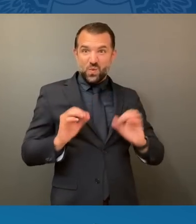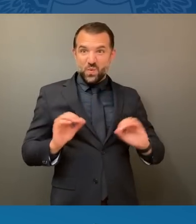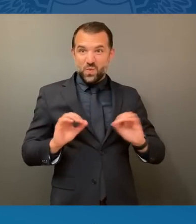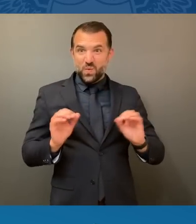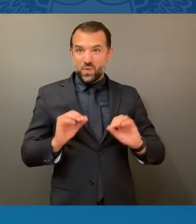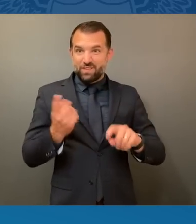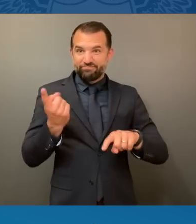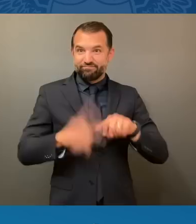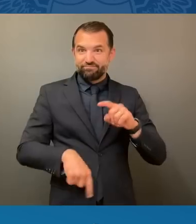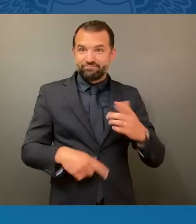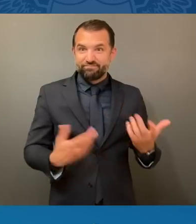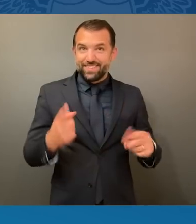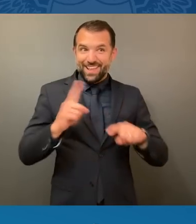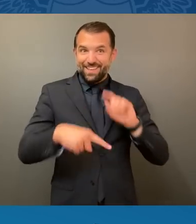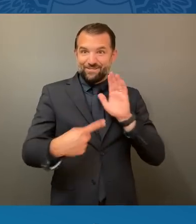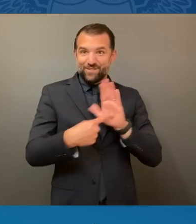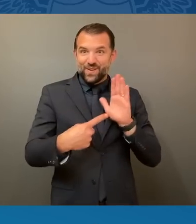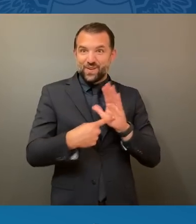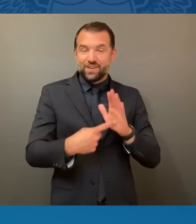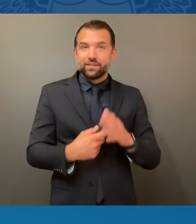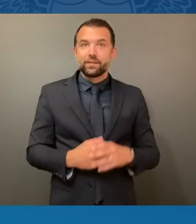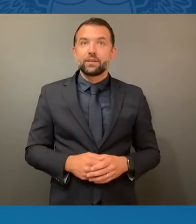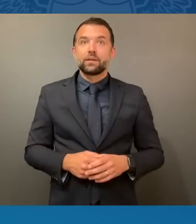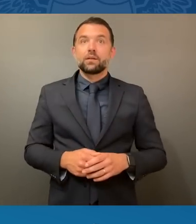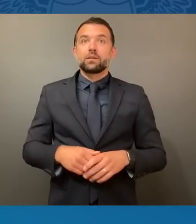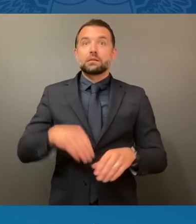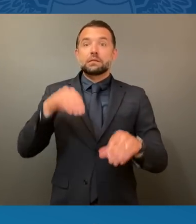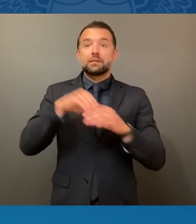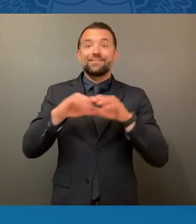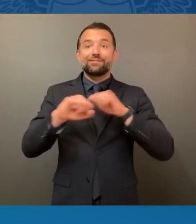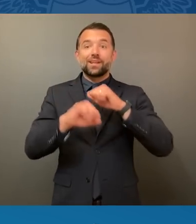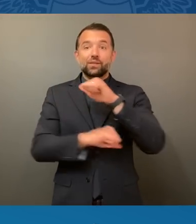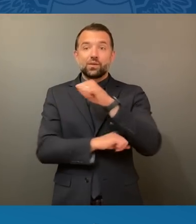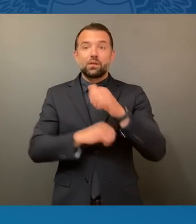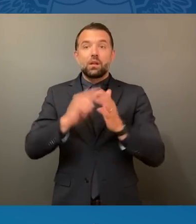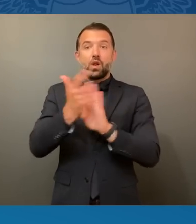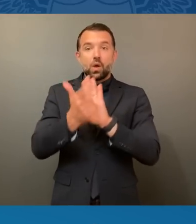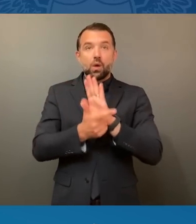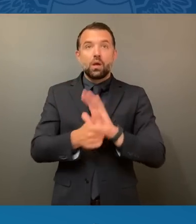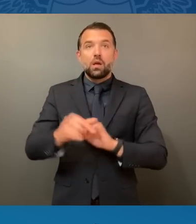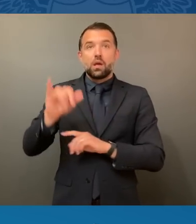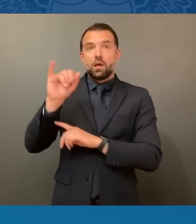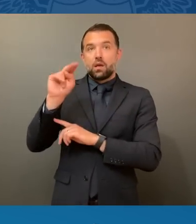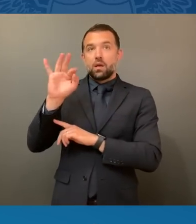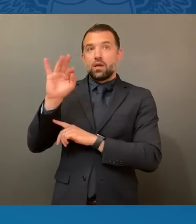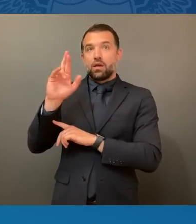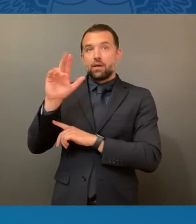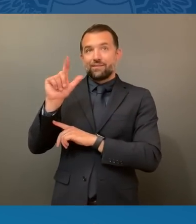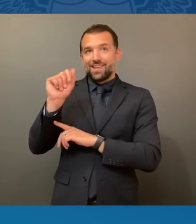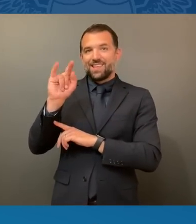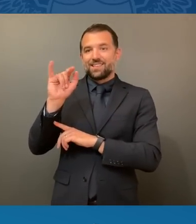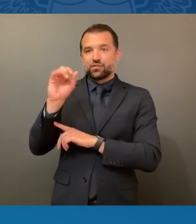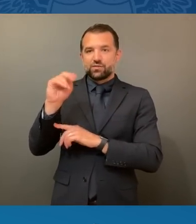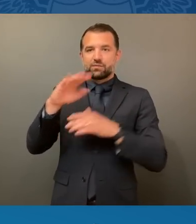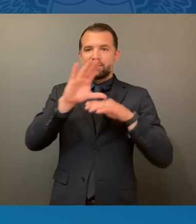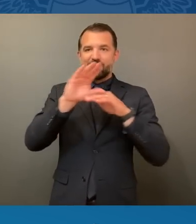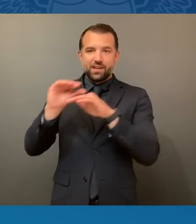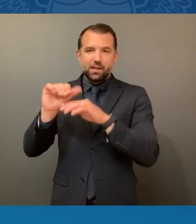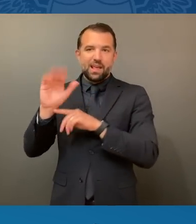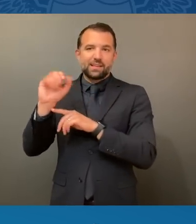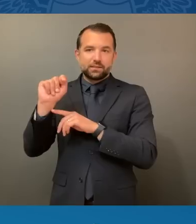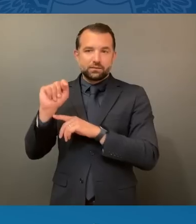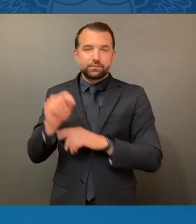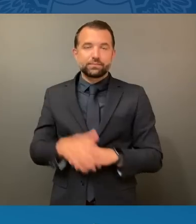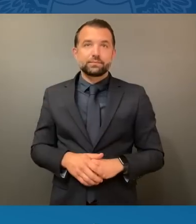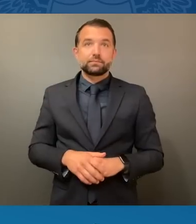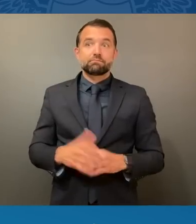the infrastructure law and the Inflation Reduction Act, by my estimate, we are dropping about $1 trillion on the streets of